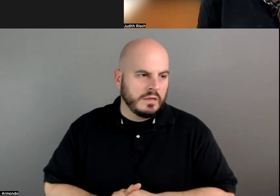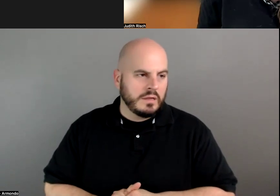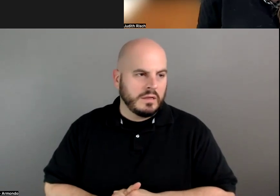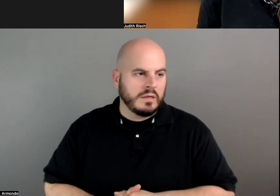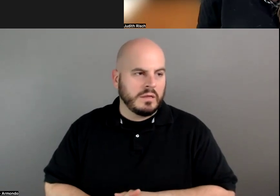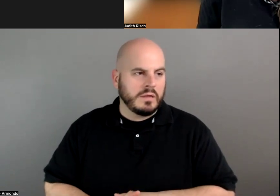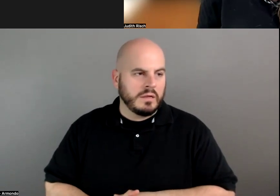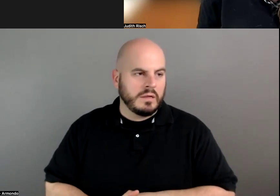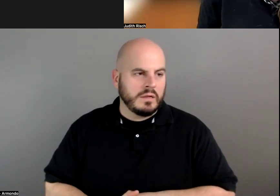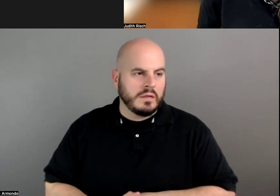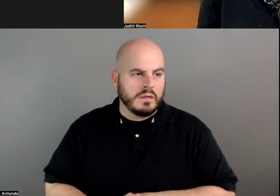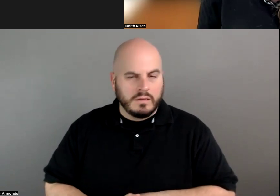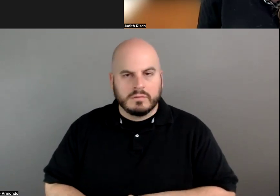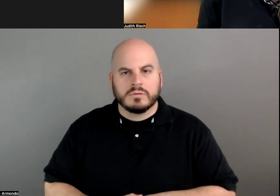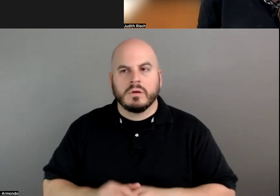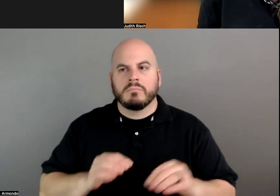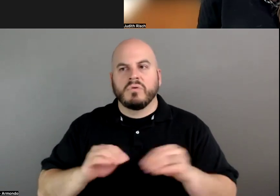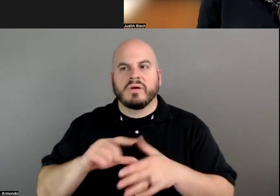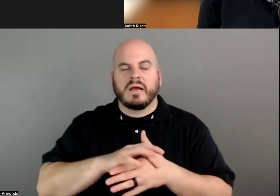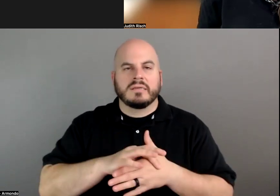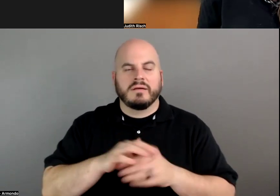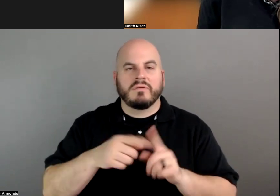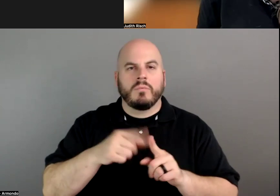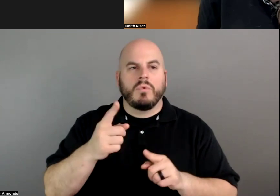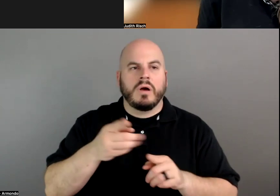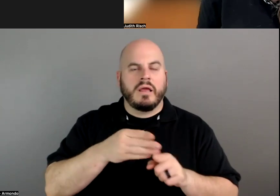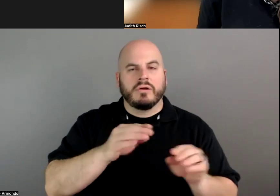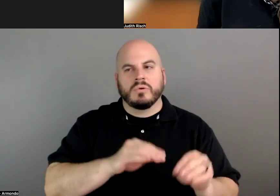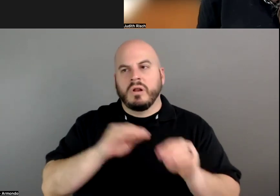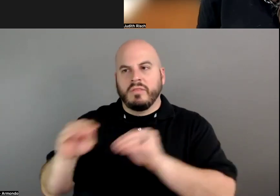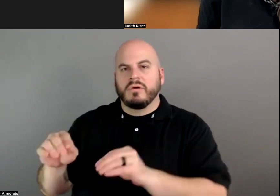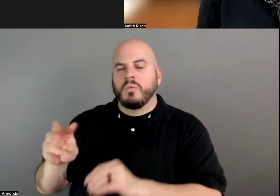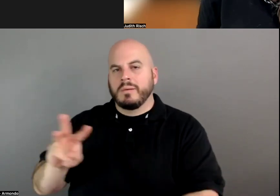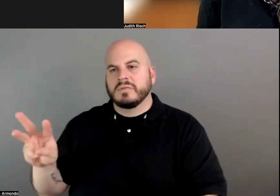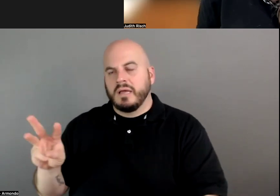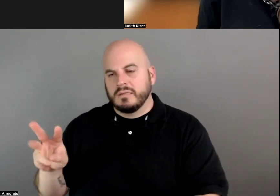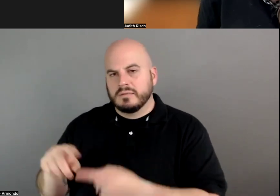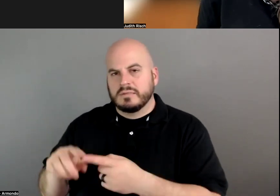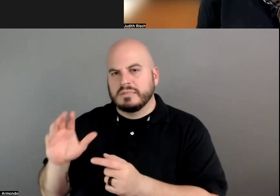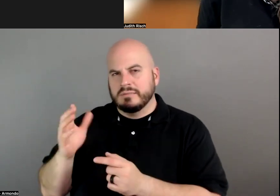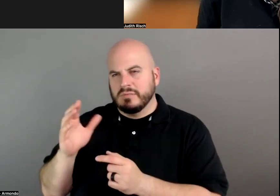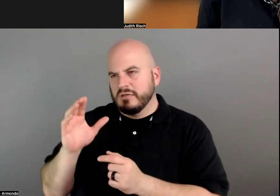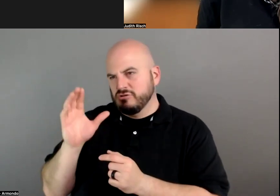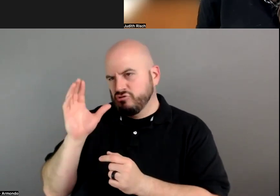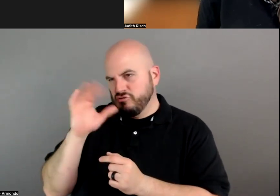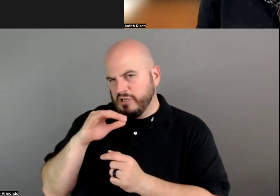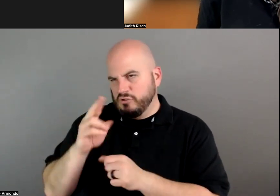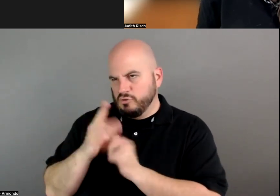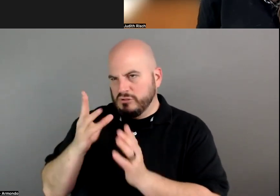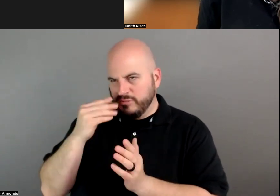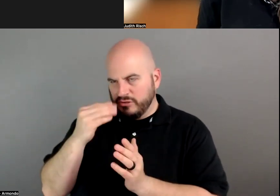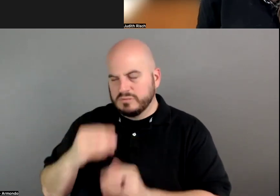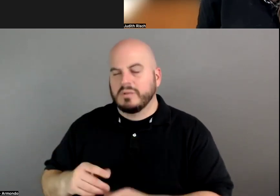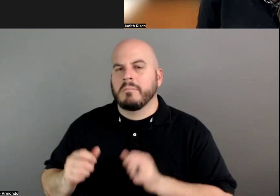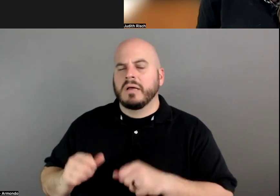to read through everything. Moving content from one area of a site to another seems like a strange user experience. Is it possible to indicate